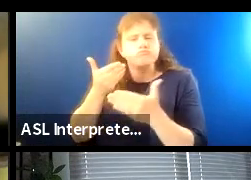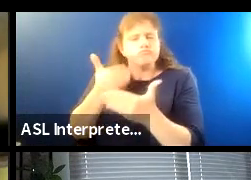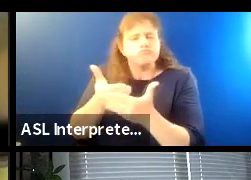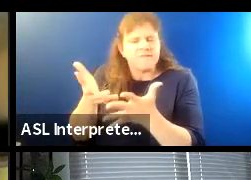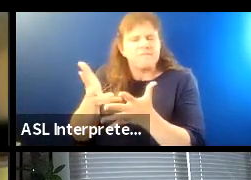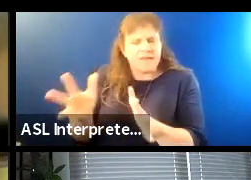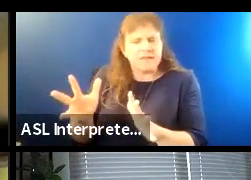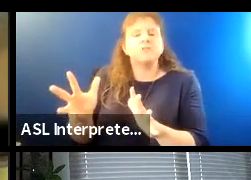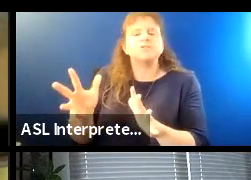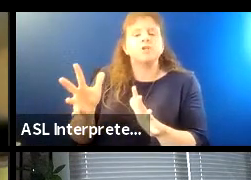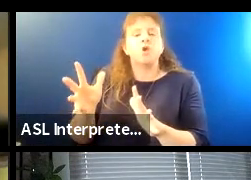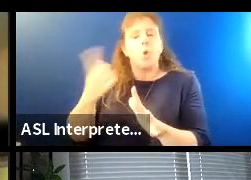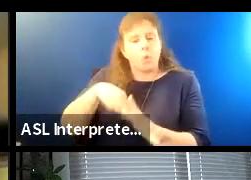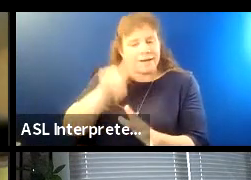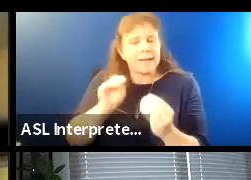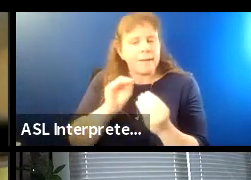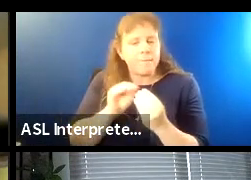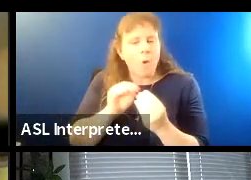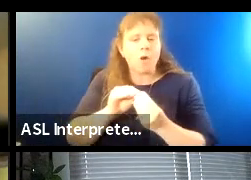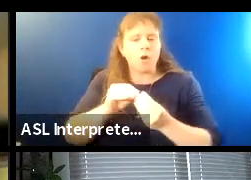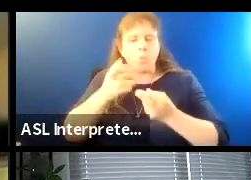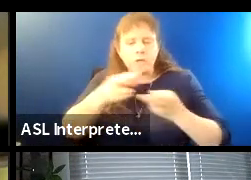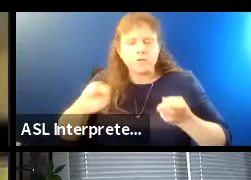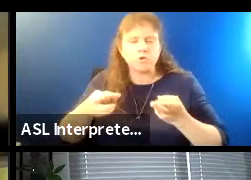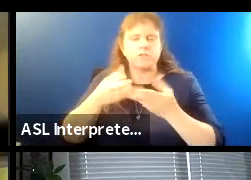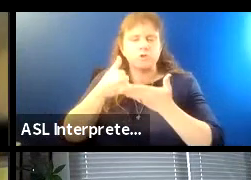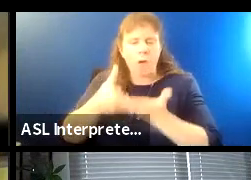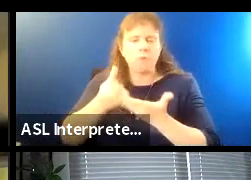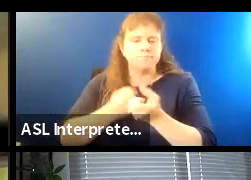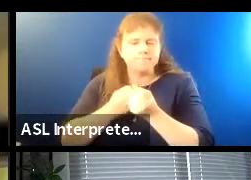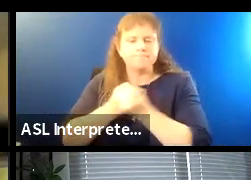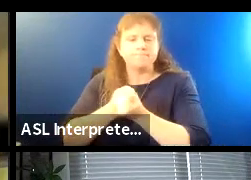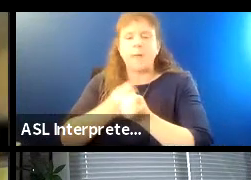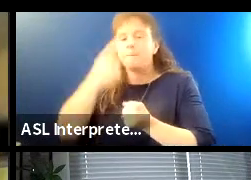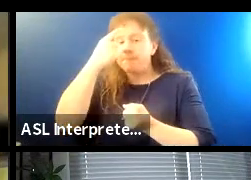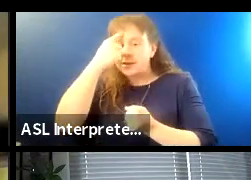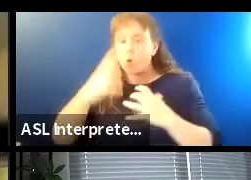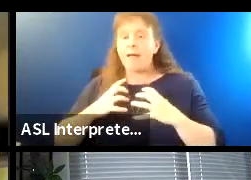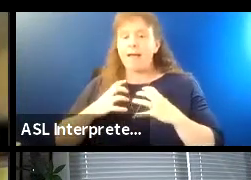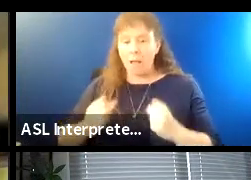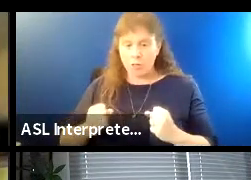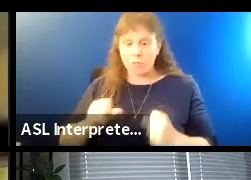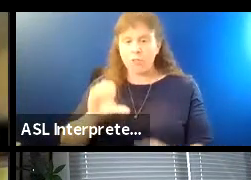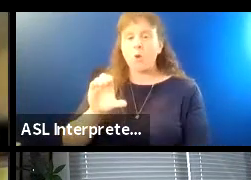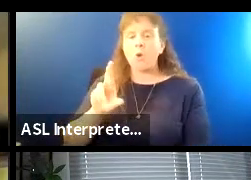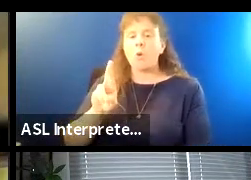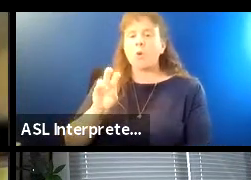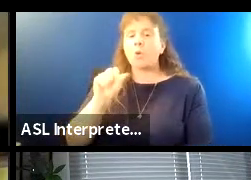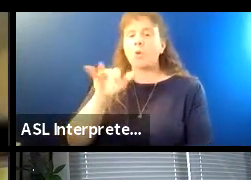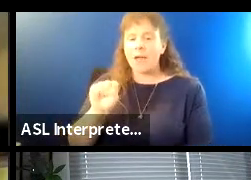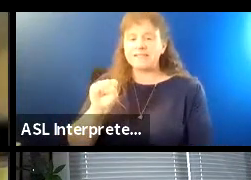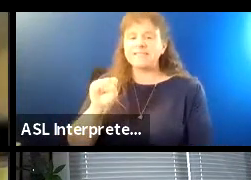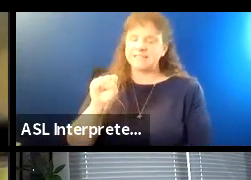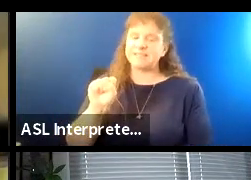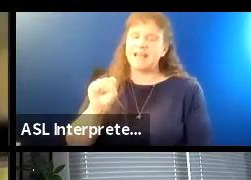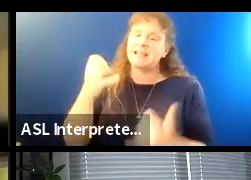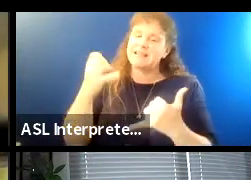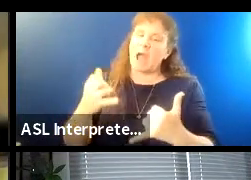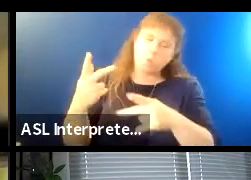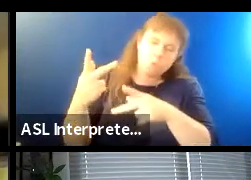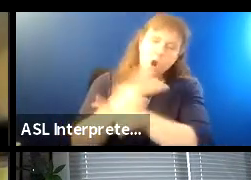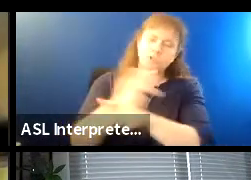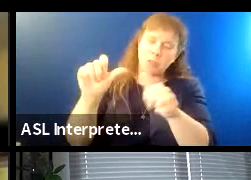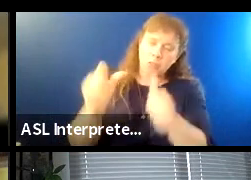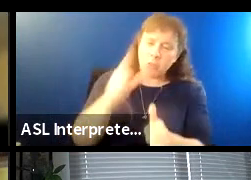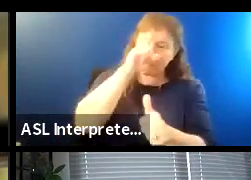address the mental health crisis that has been made worse by COVID-19. And we really, again, appreciate participation and our participating with